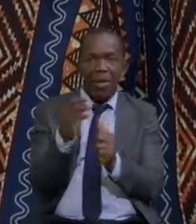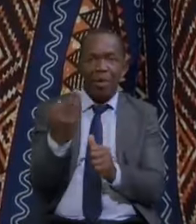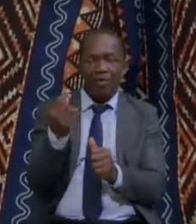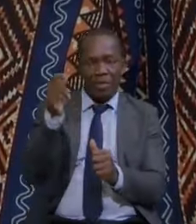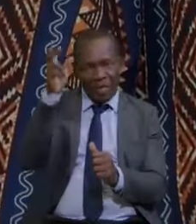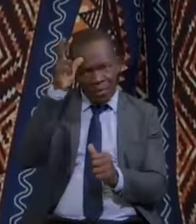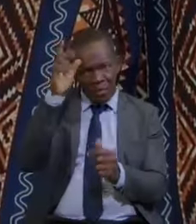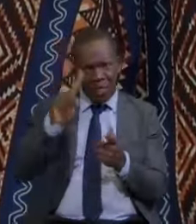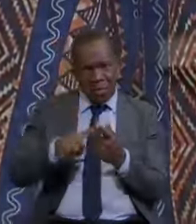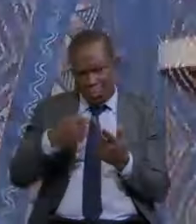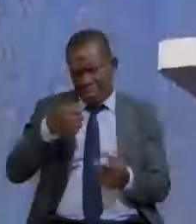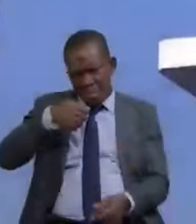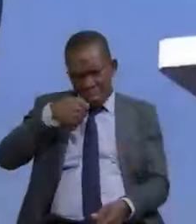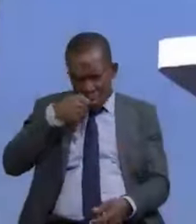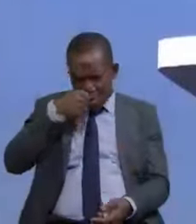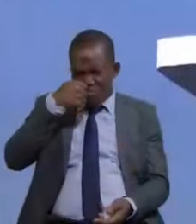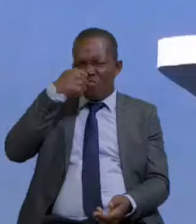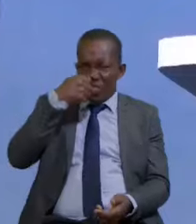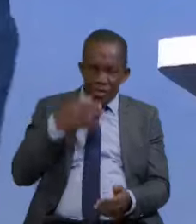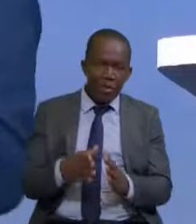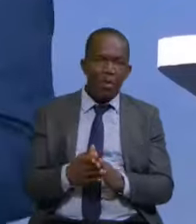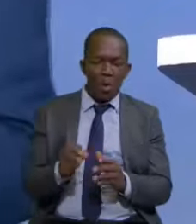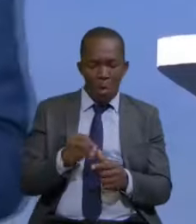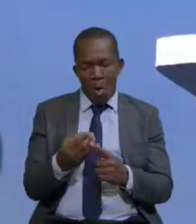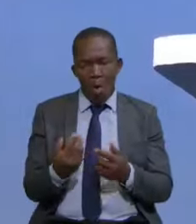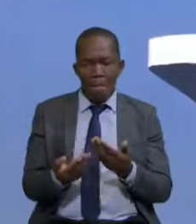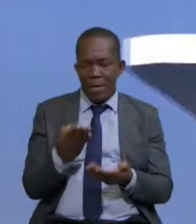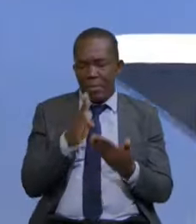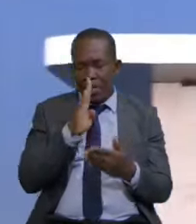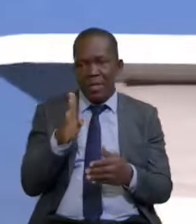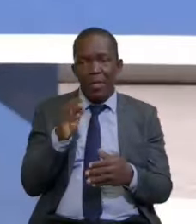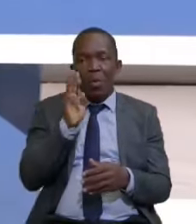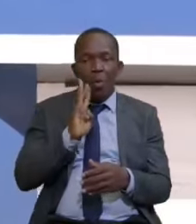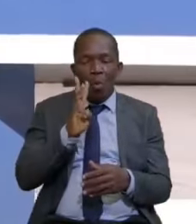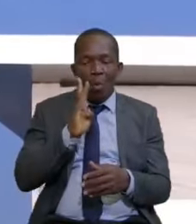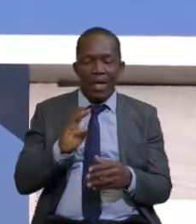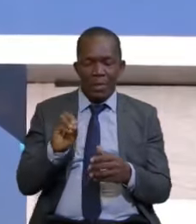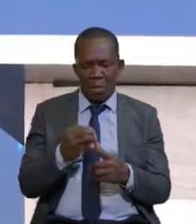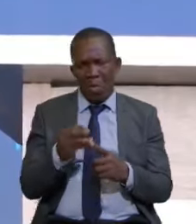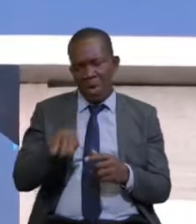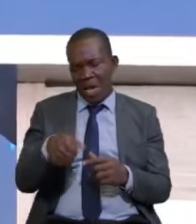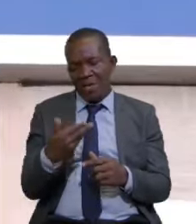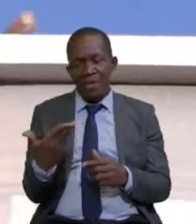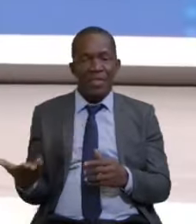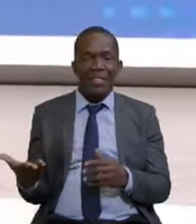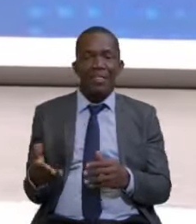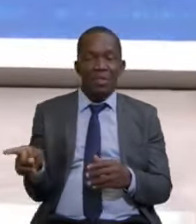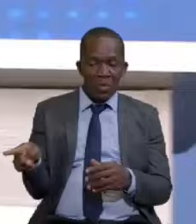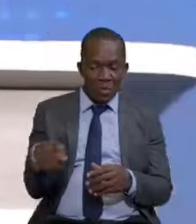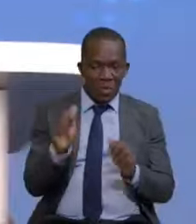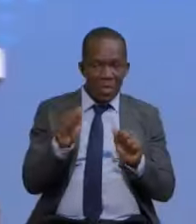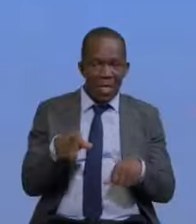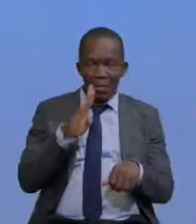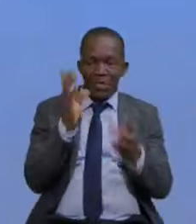marijuana, maybe alcohol, maybe palm wine. You can't do without that. That you're a